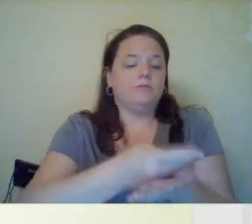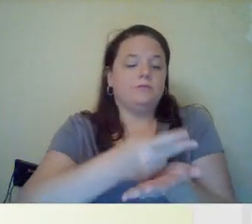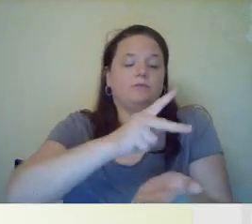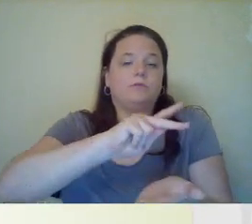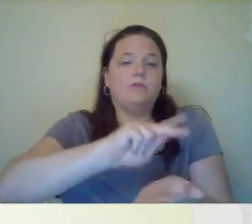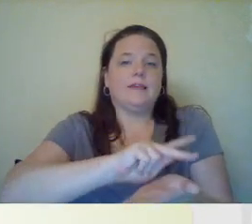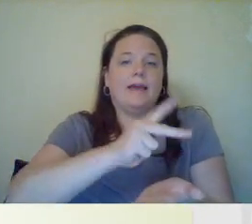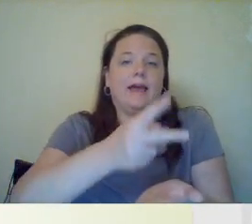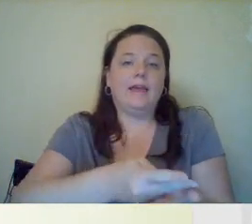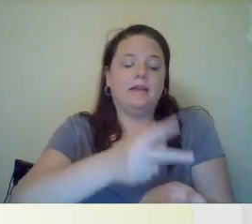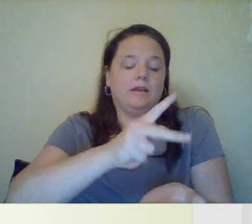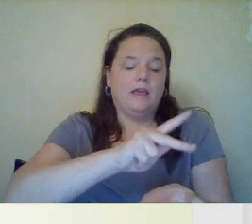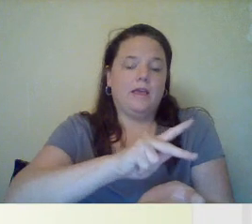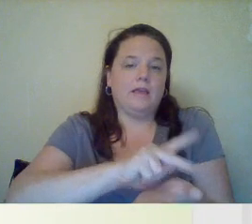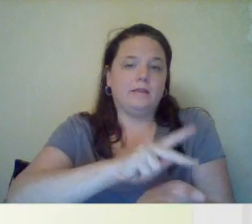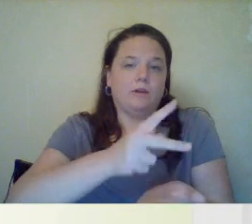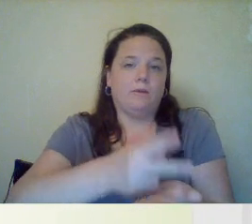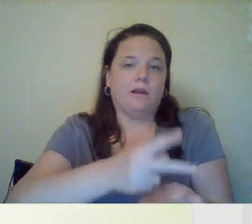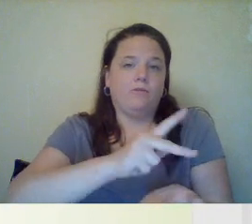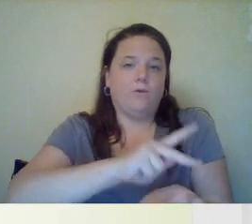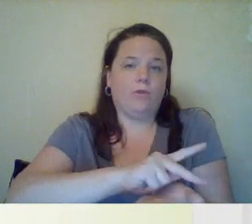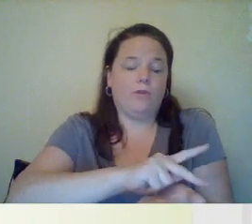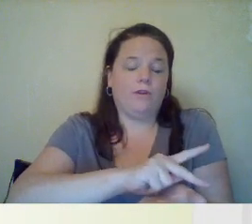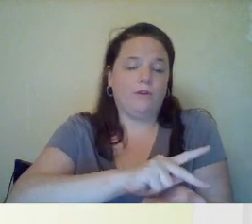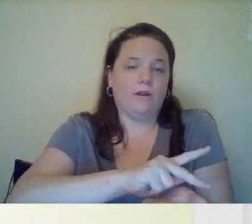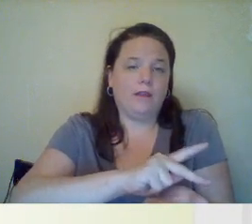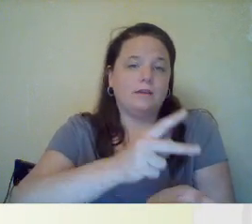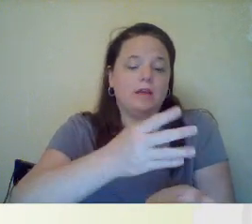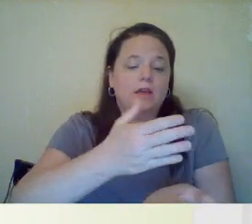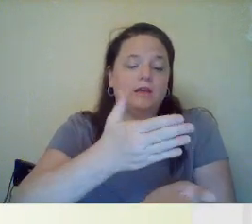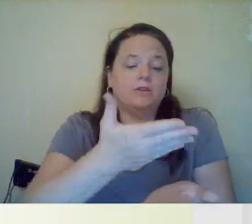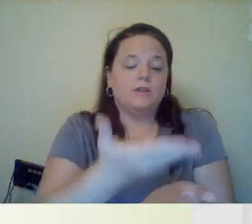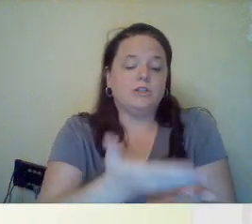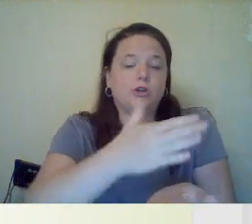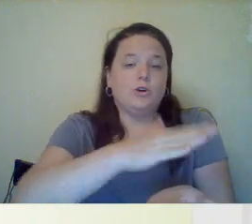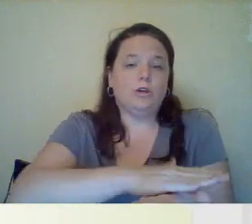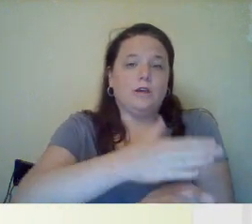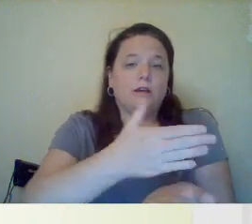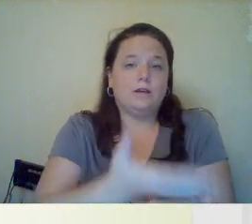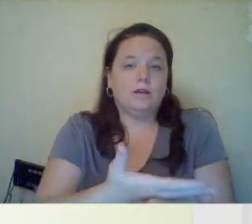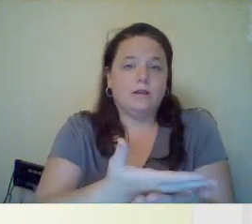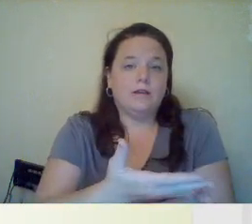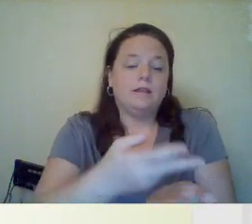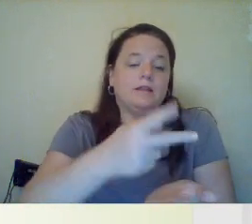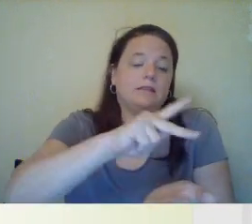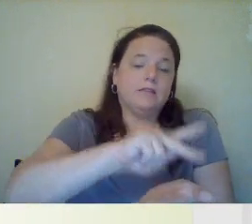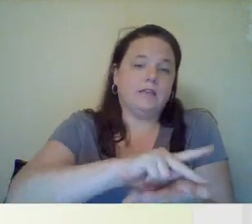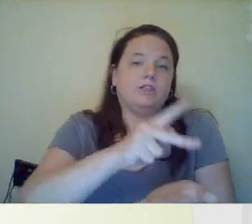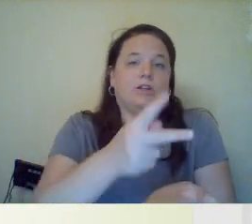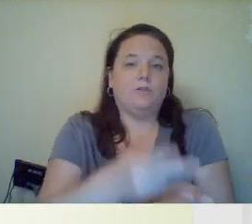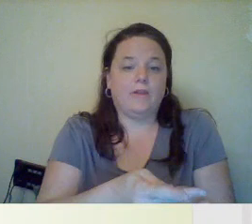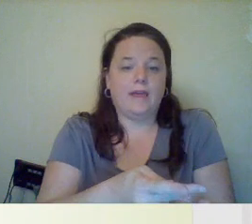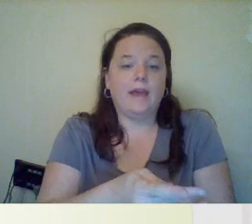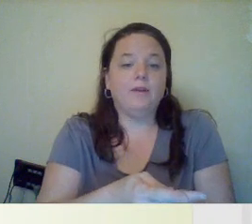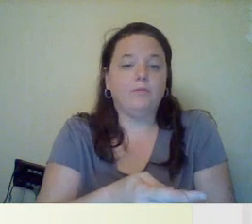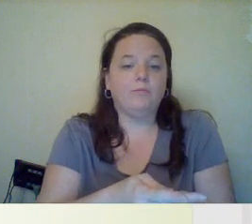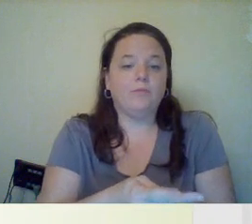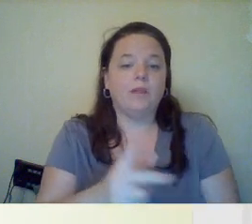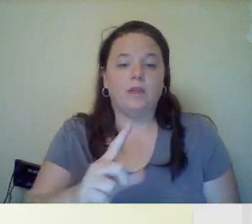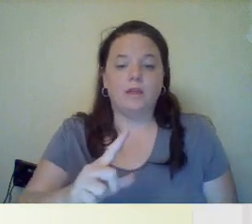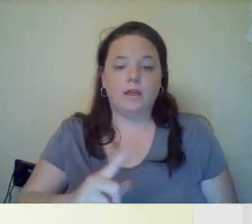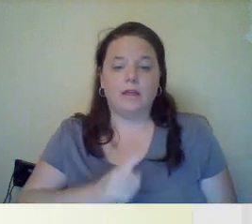Kitchen, use a K and go back and forth on the other hand. So this is cook, this is kitchen with a